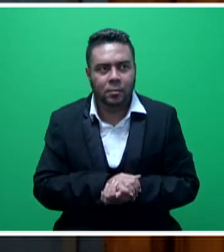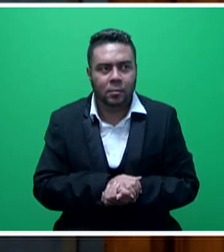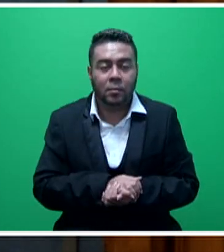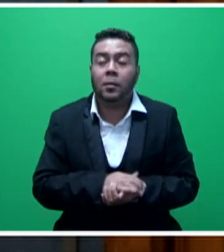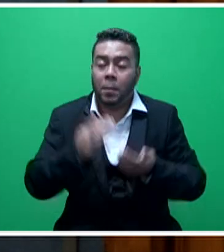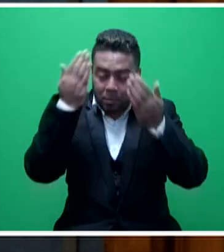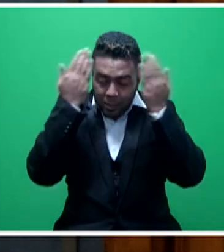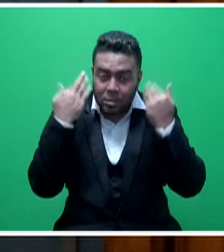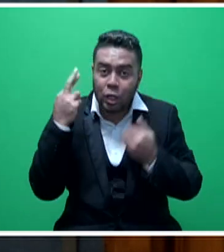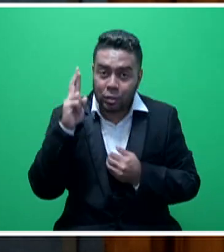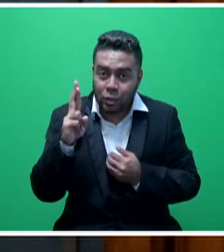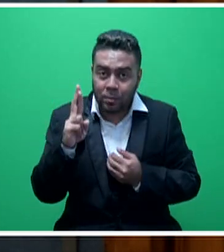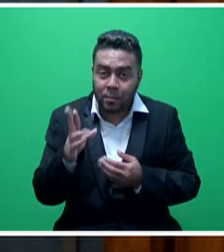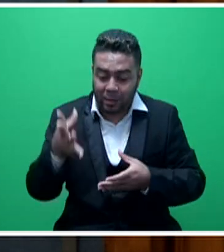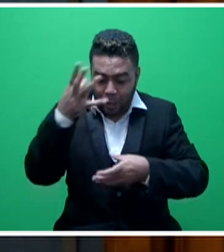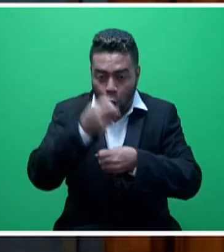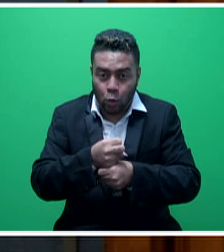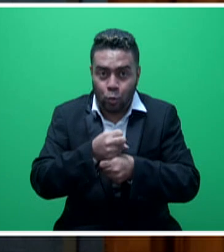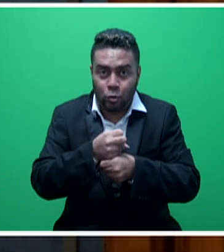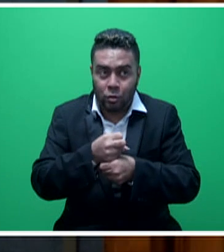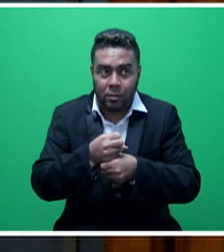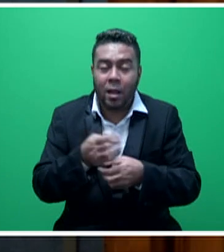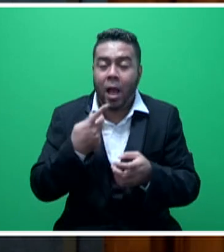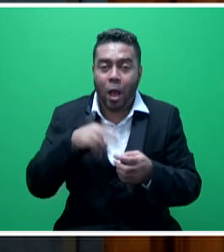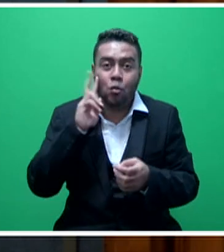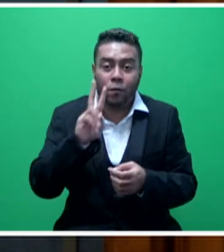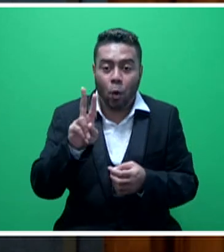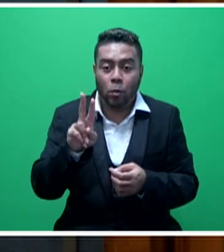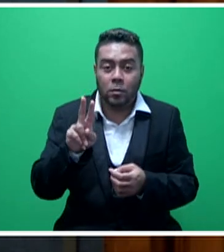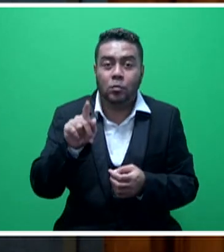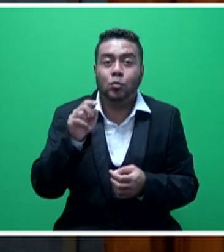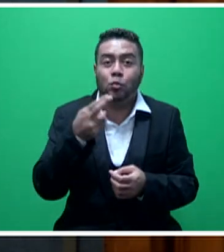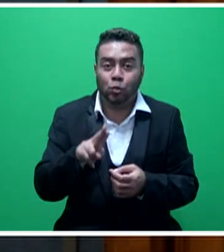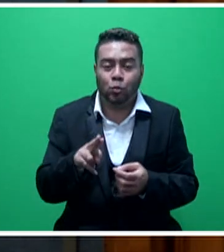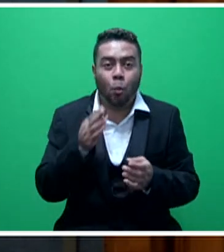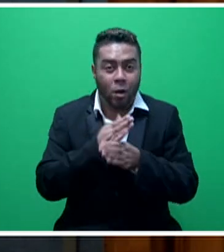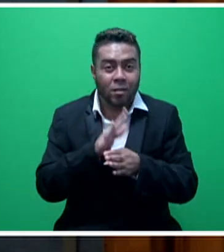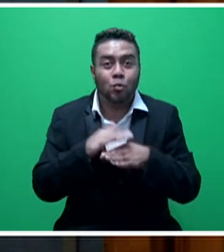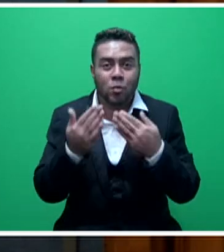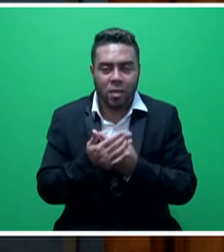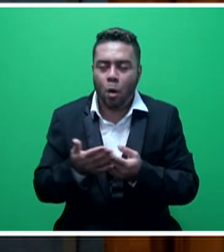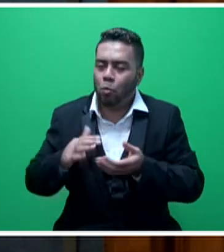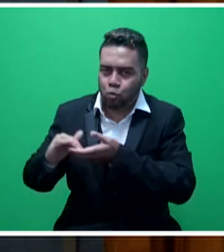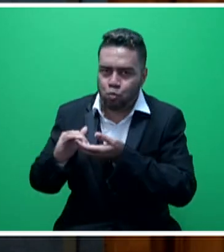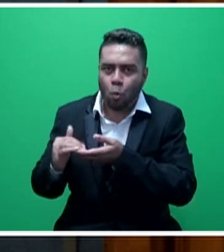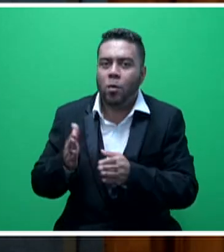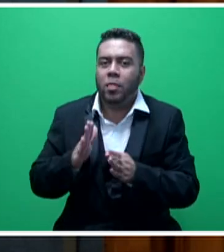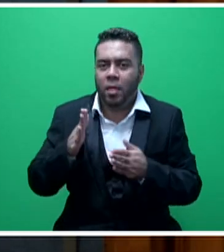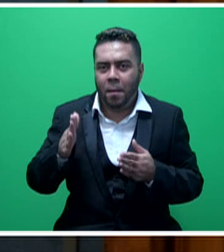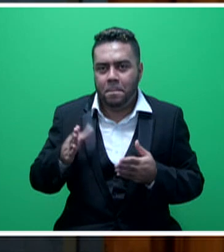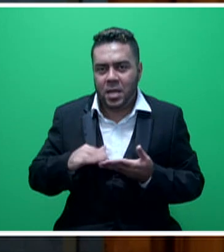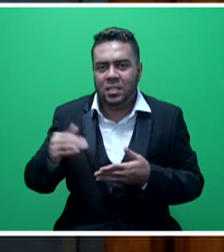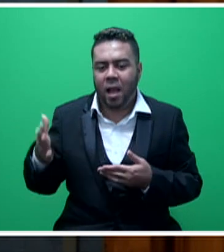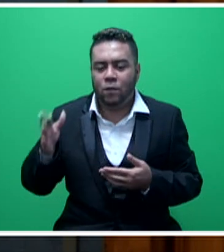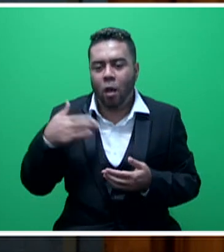Mr. Speaker, sir, in conclusion, I look forward to continue working together with the Honourable Minister for Health and Medical